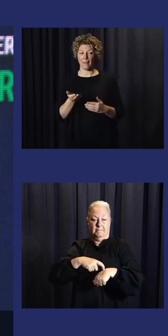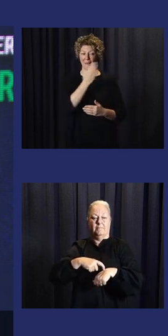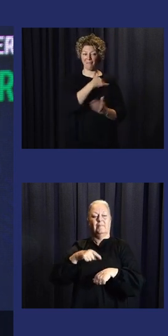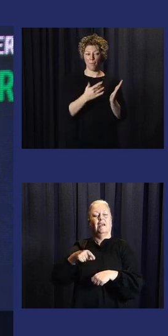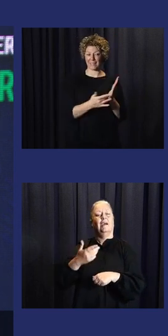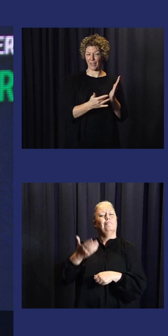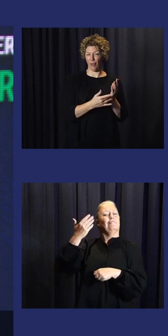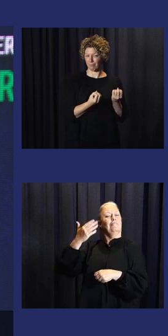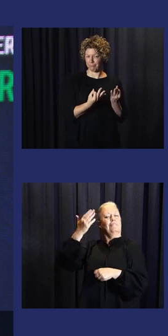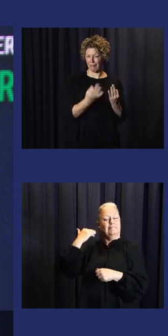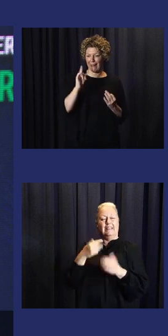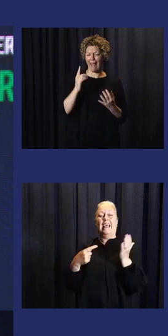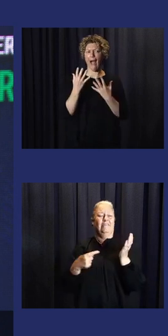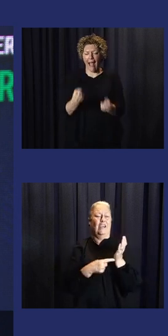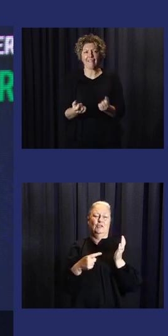today.